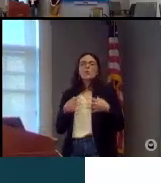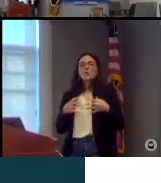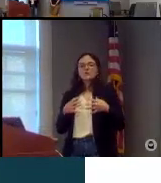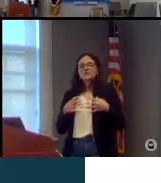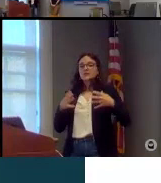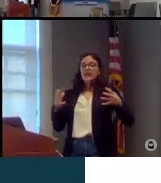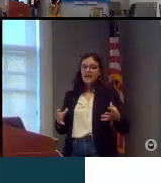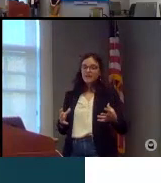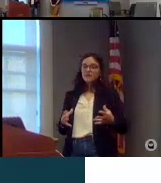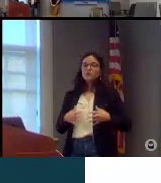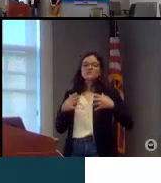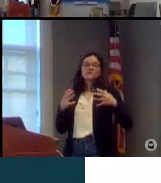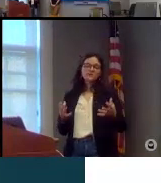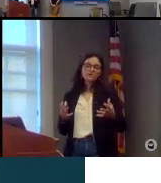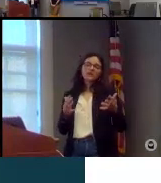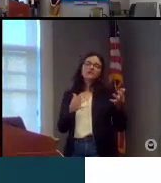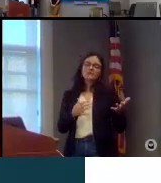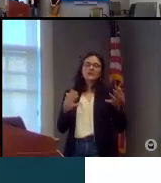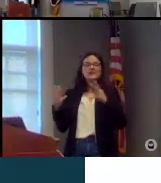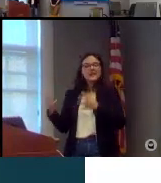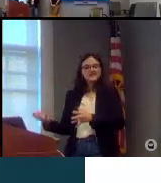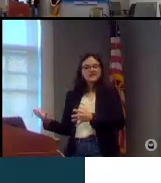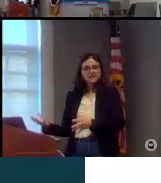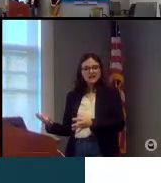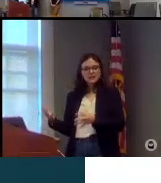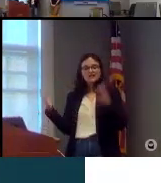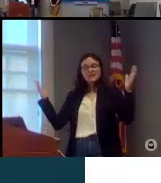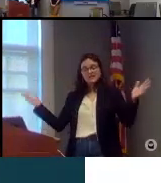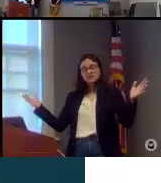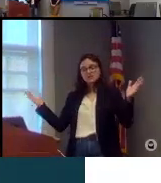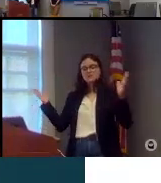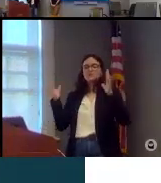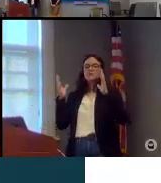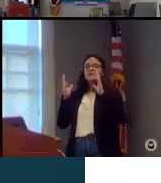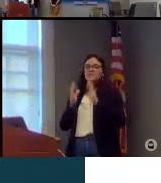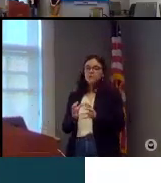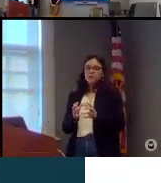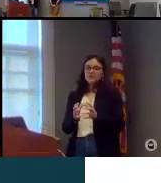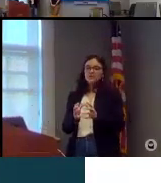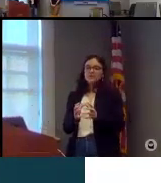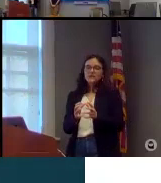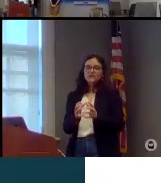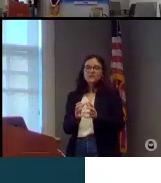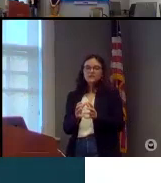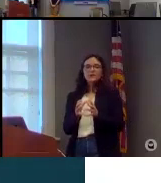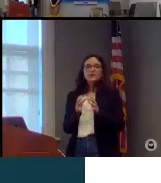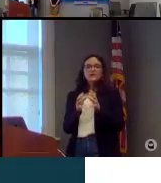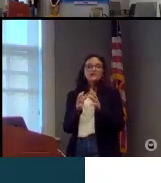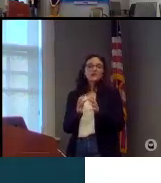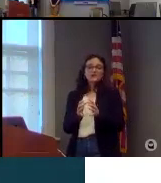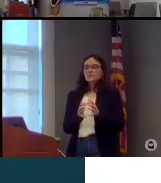of what do we have and what does it look like in space and in time at the national level before going down